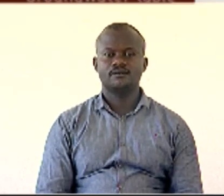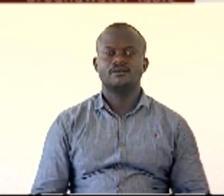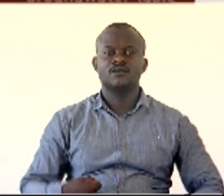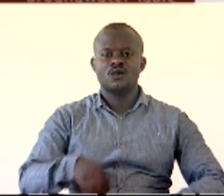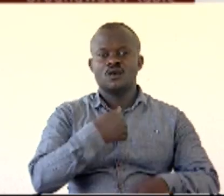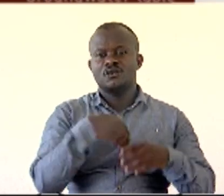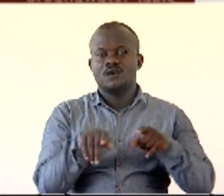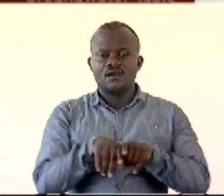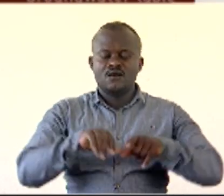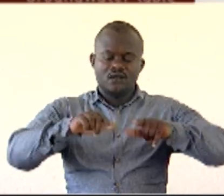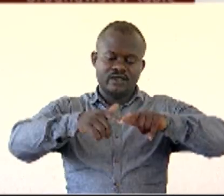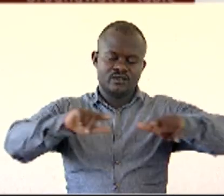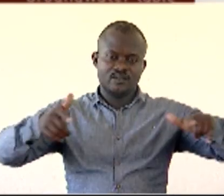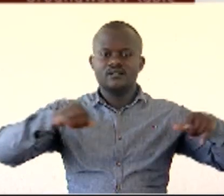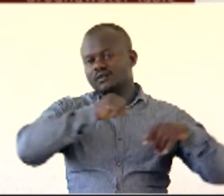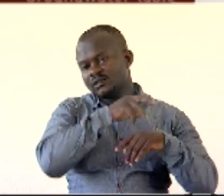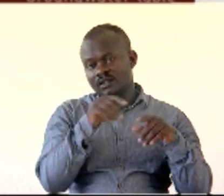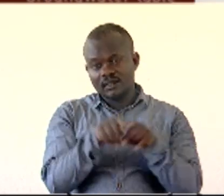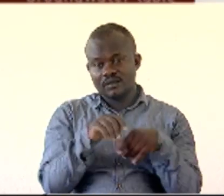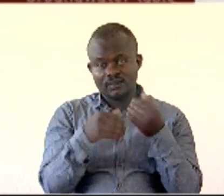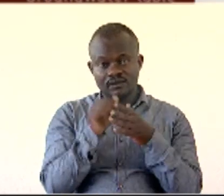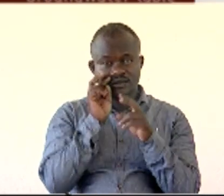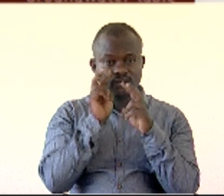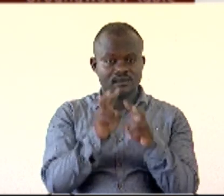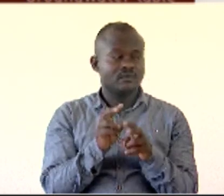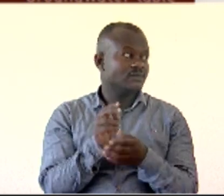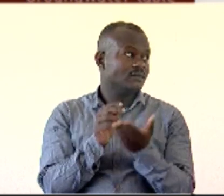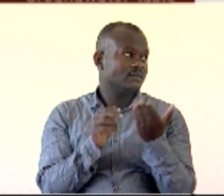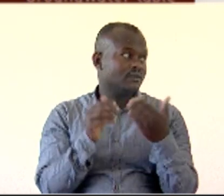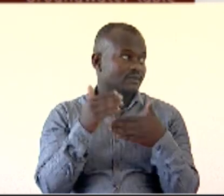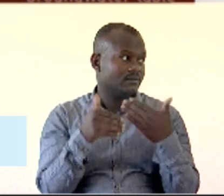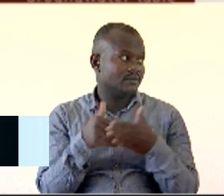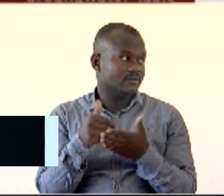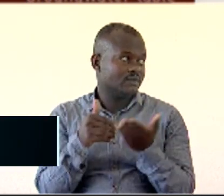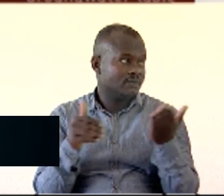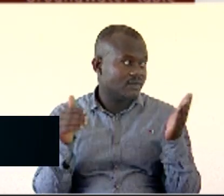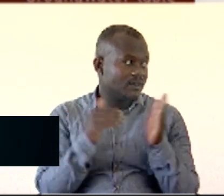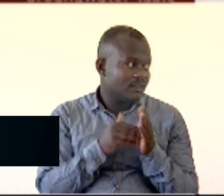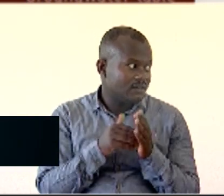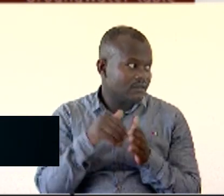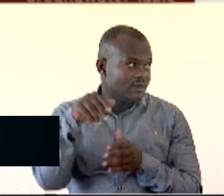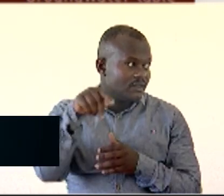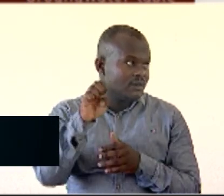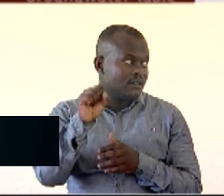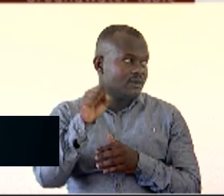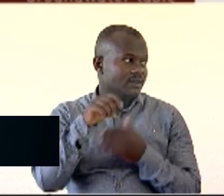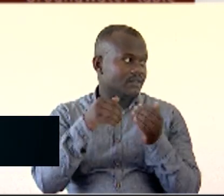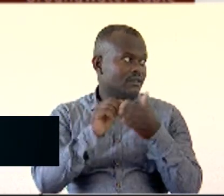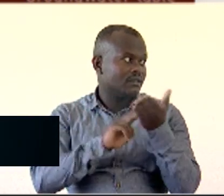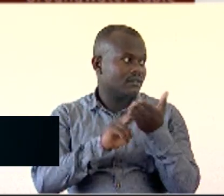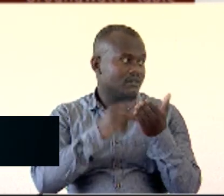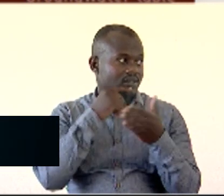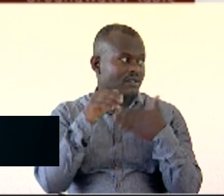pollution. Like you can see, we have pesticides, and these pesticides are used purposely